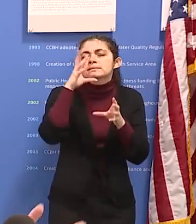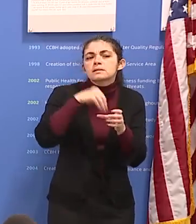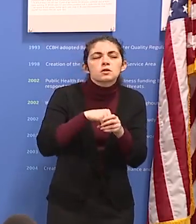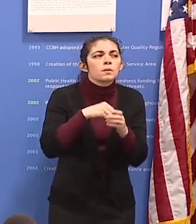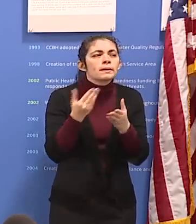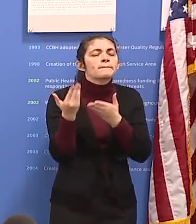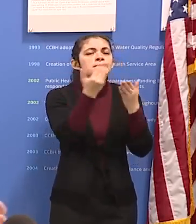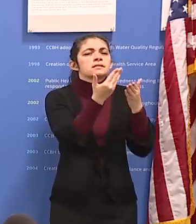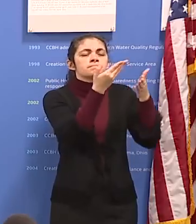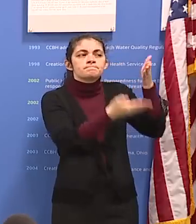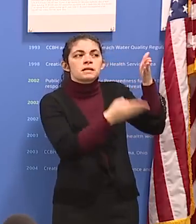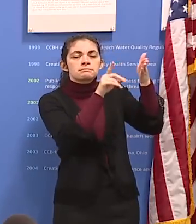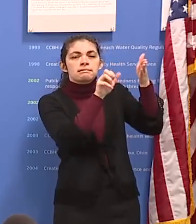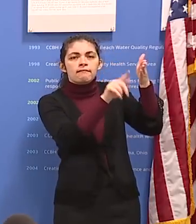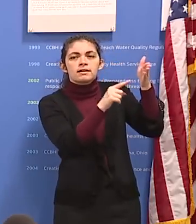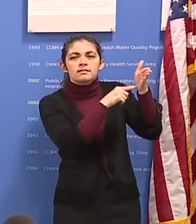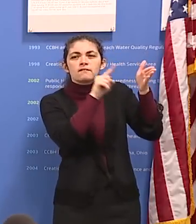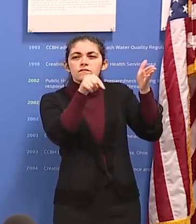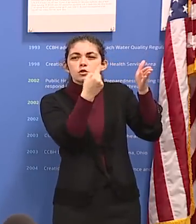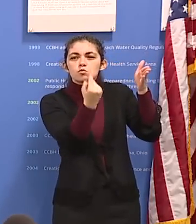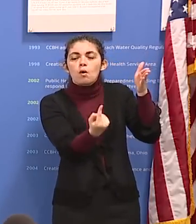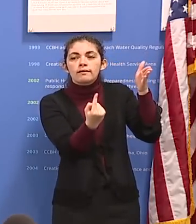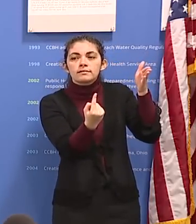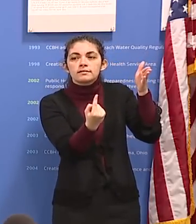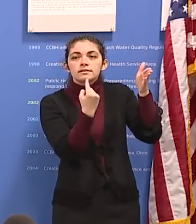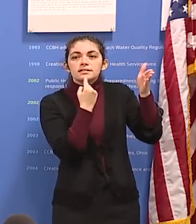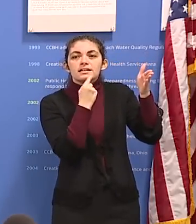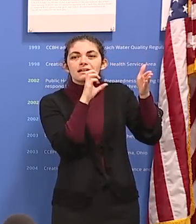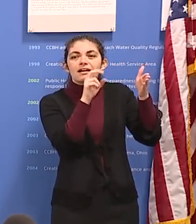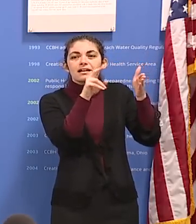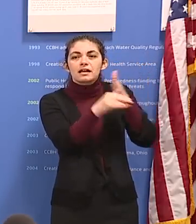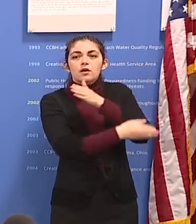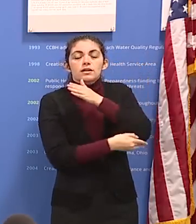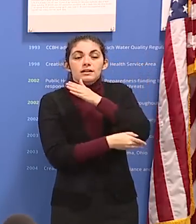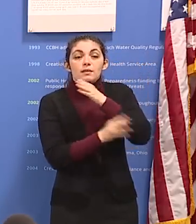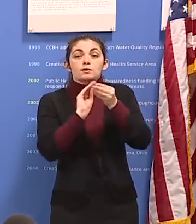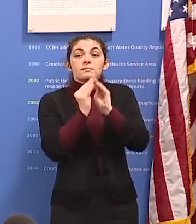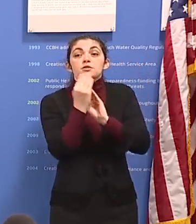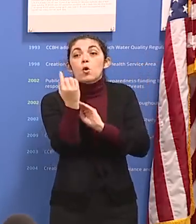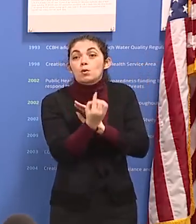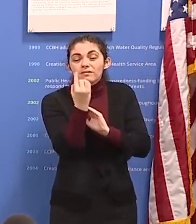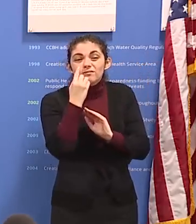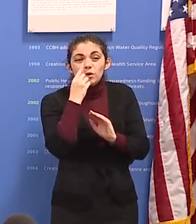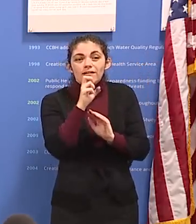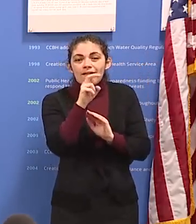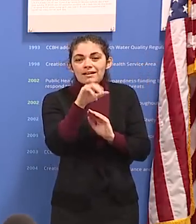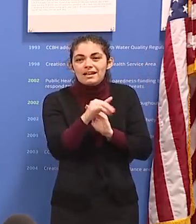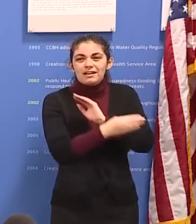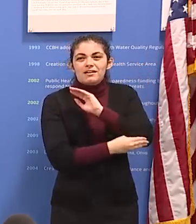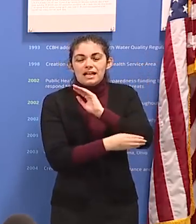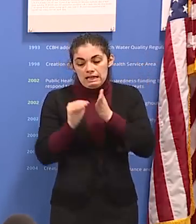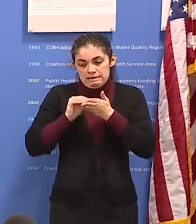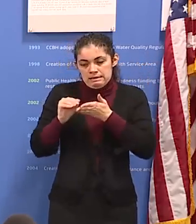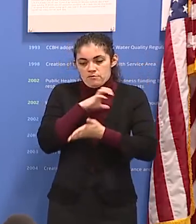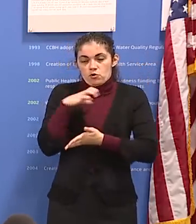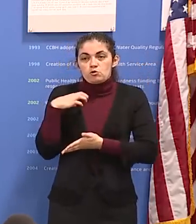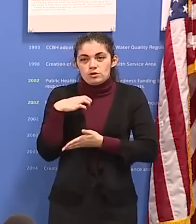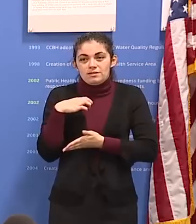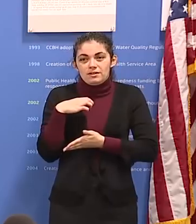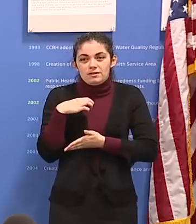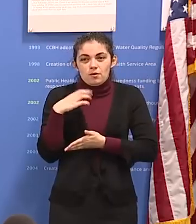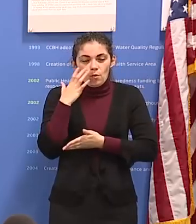what I presented earlier. The very first slide I presented were our Cuyahoga County jurisdiction numbers. That's the Cuyahoga County except for City of Cleveland,